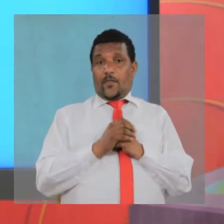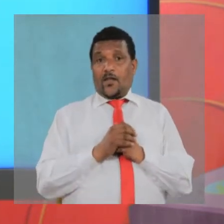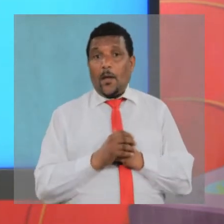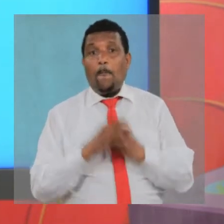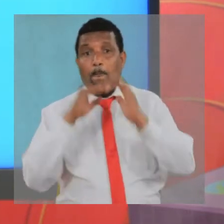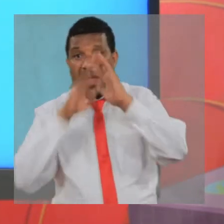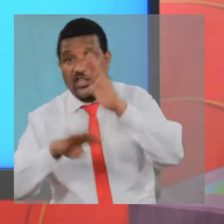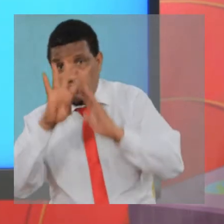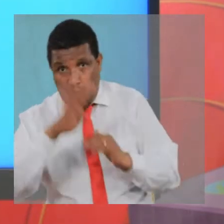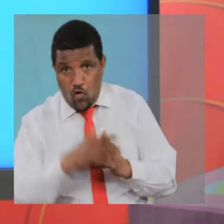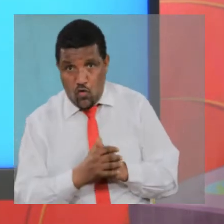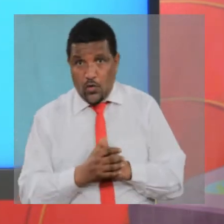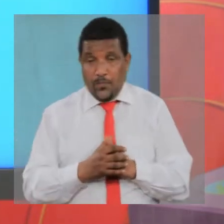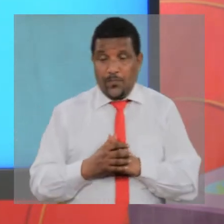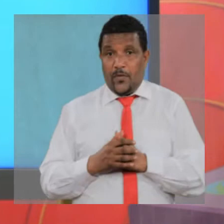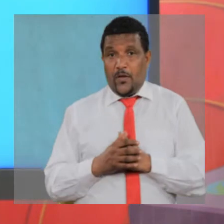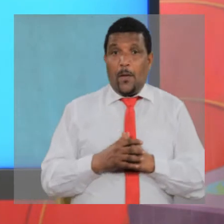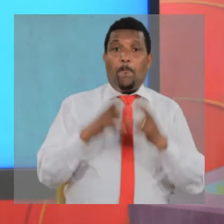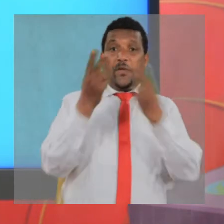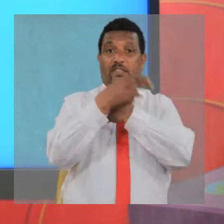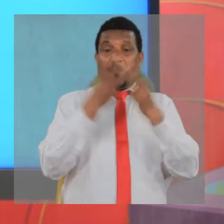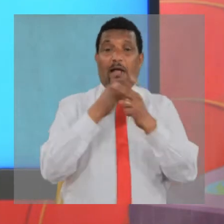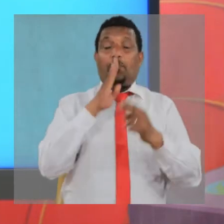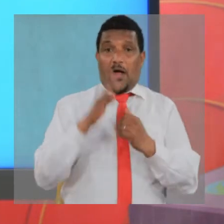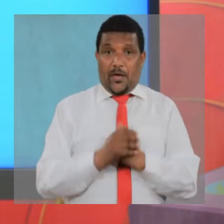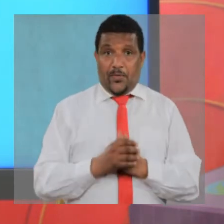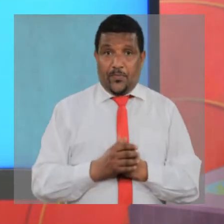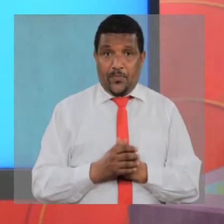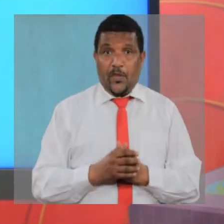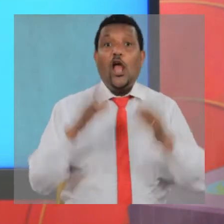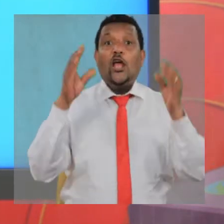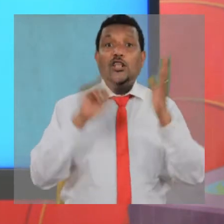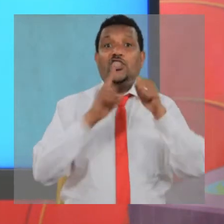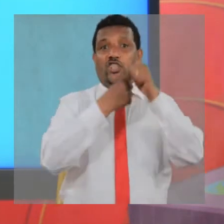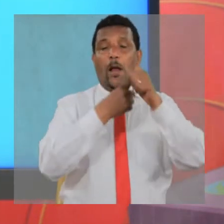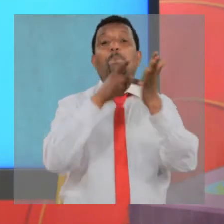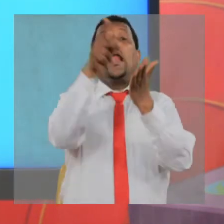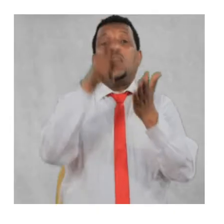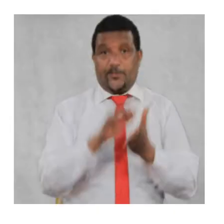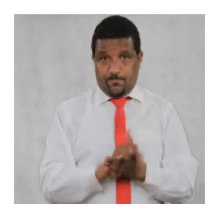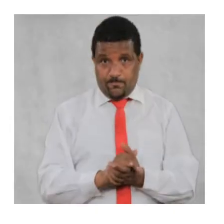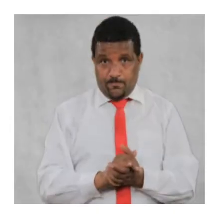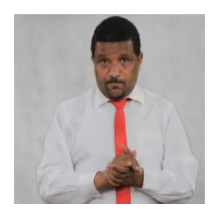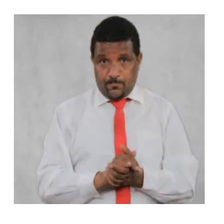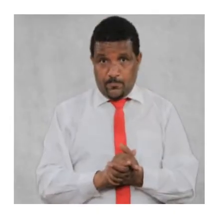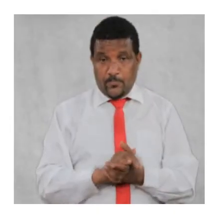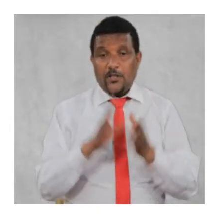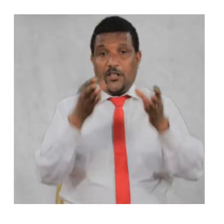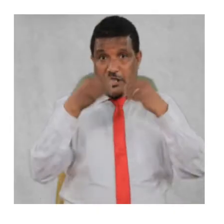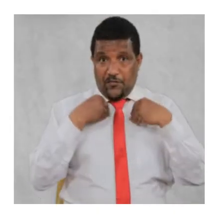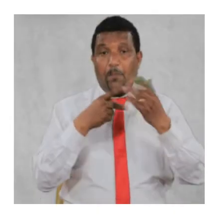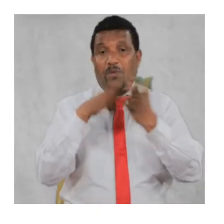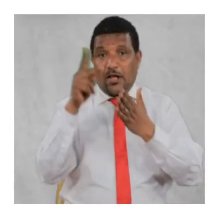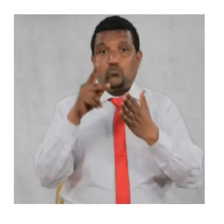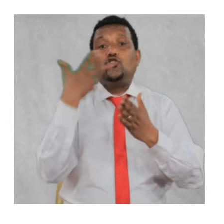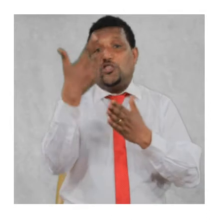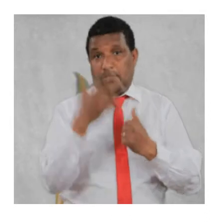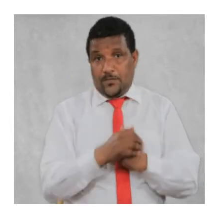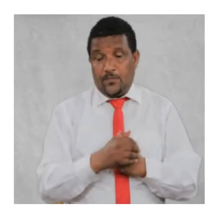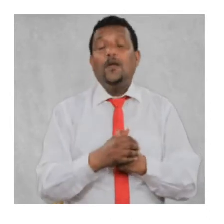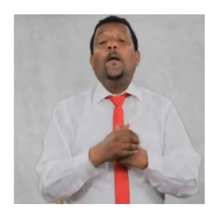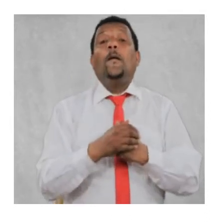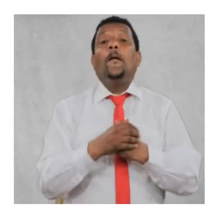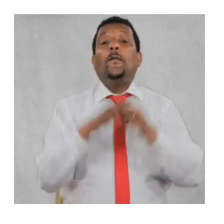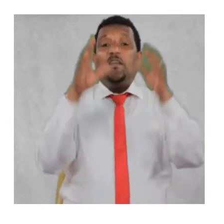minus 4 multiplied by the initial price is the given price, which is 3, divided